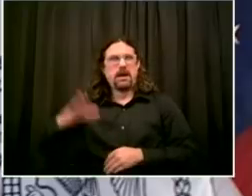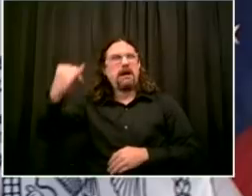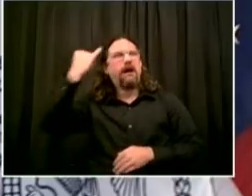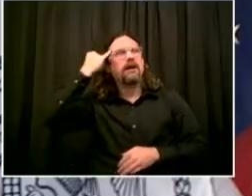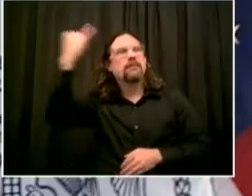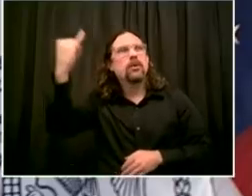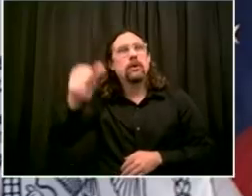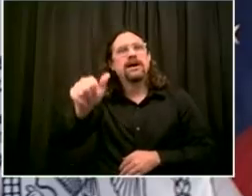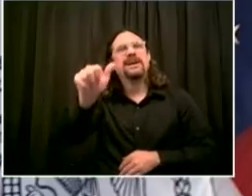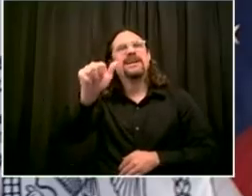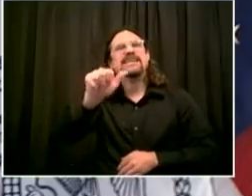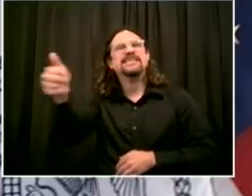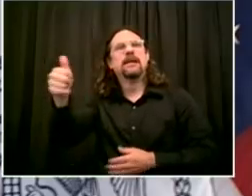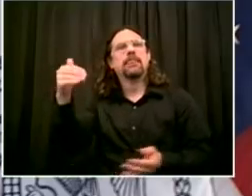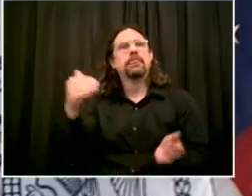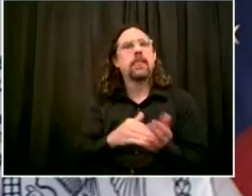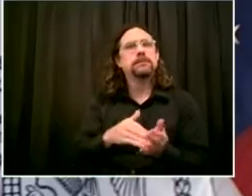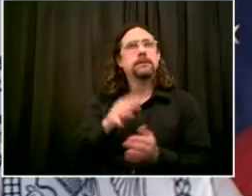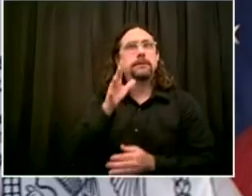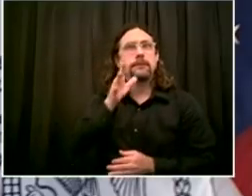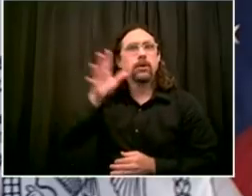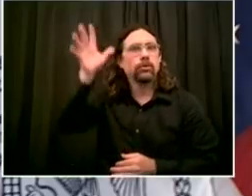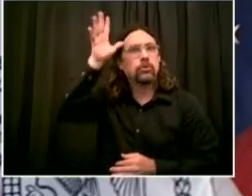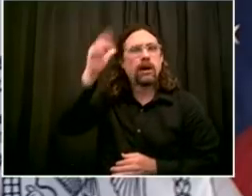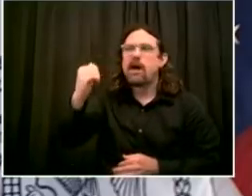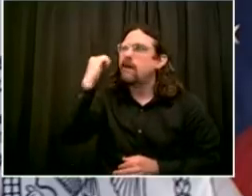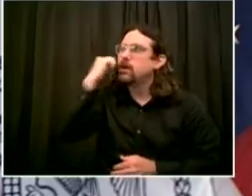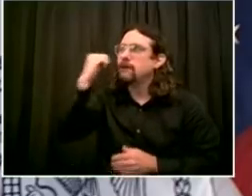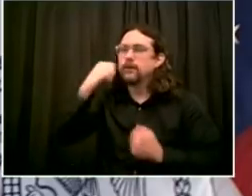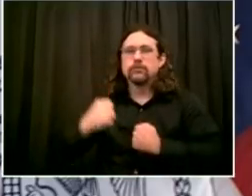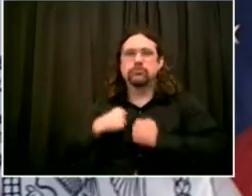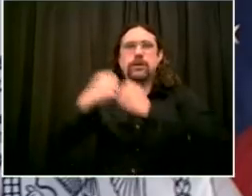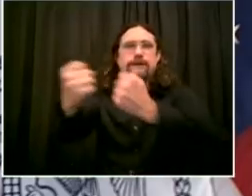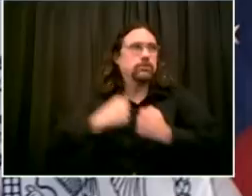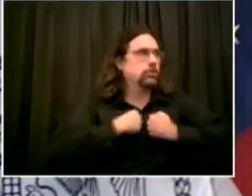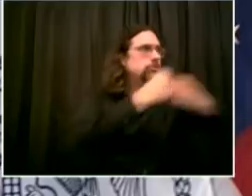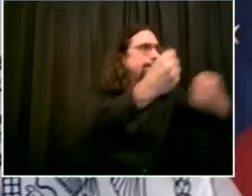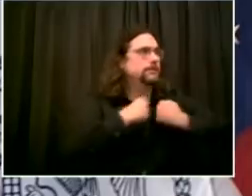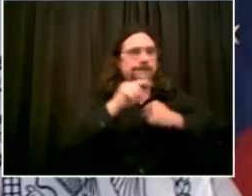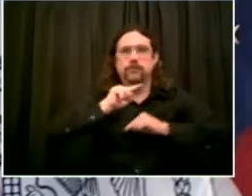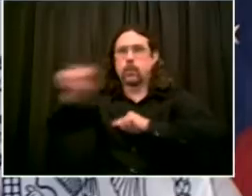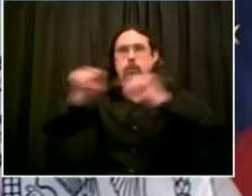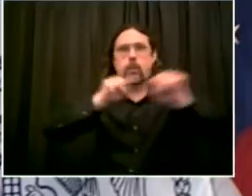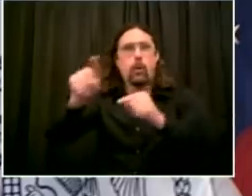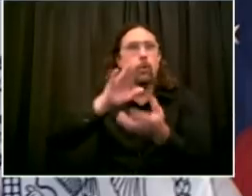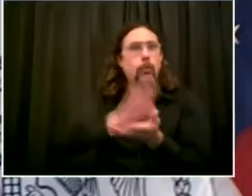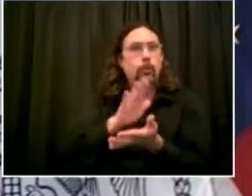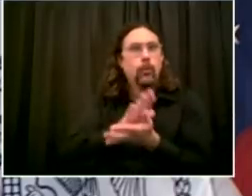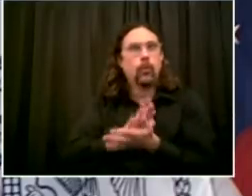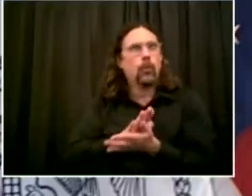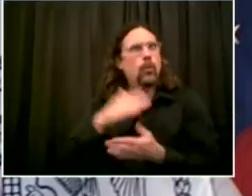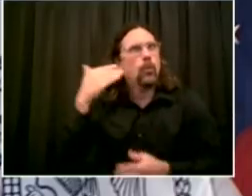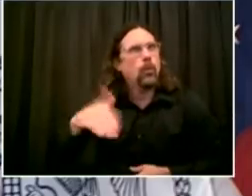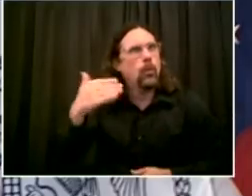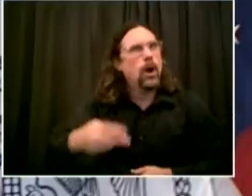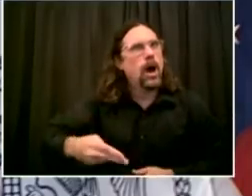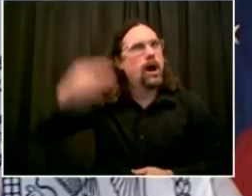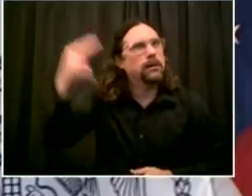months. And this is a choice that we have to make in light of the realities we face. Go ahead.